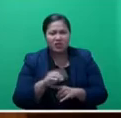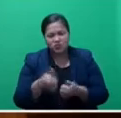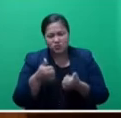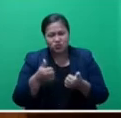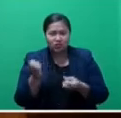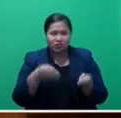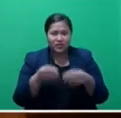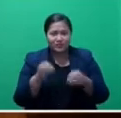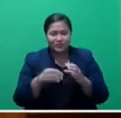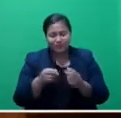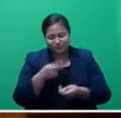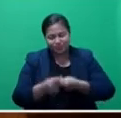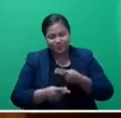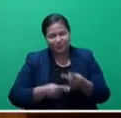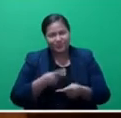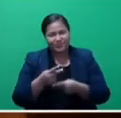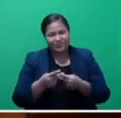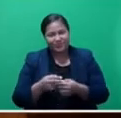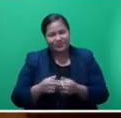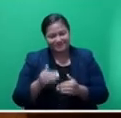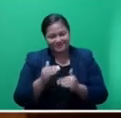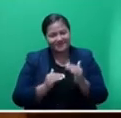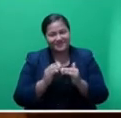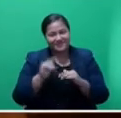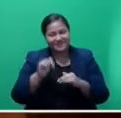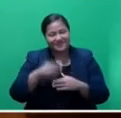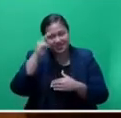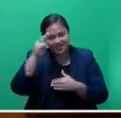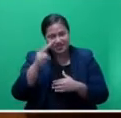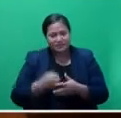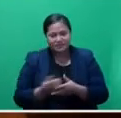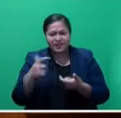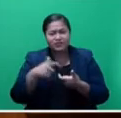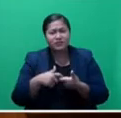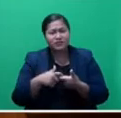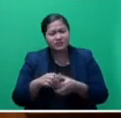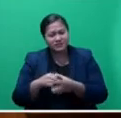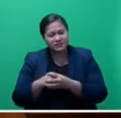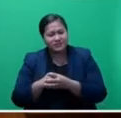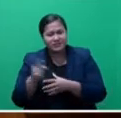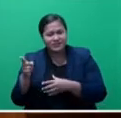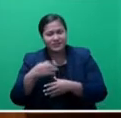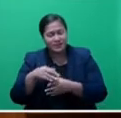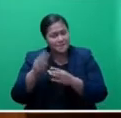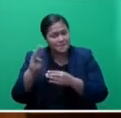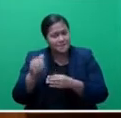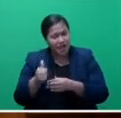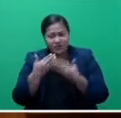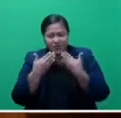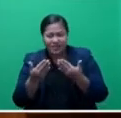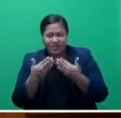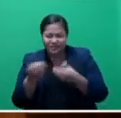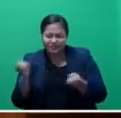the process of nation building. I joined the chiefs of Mba and friends to thank them for their contribution to our